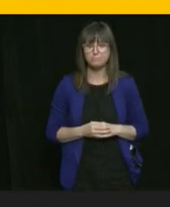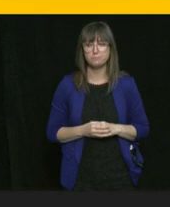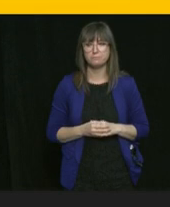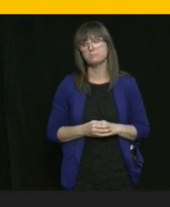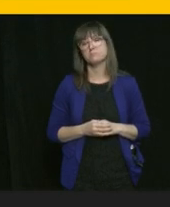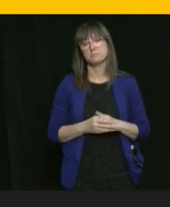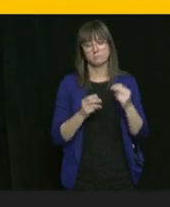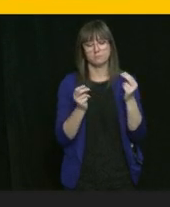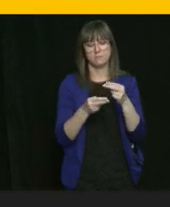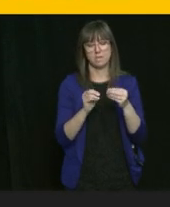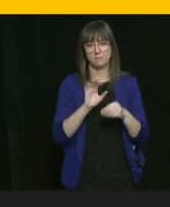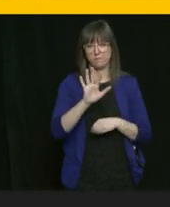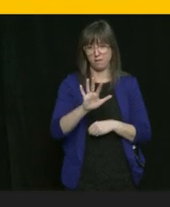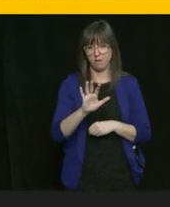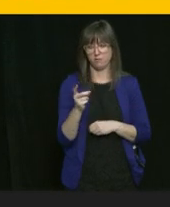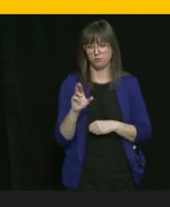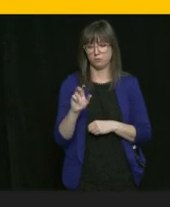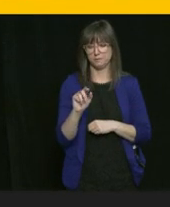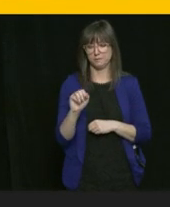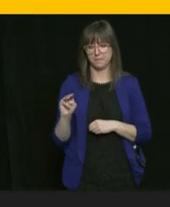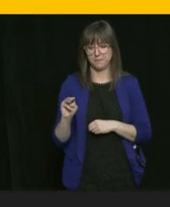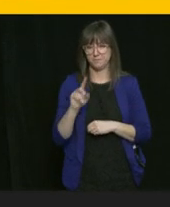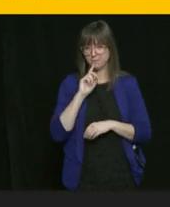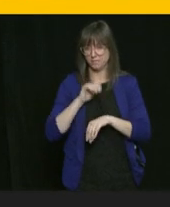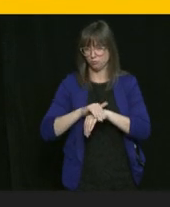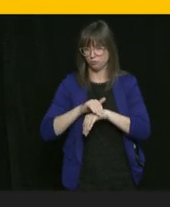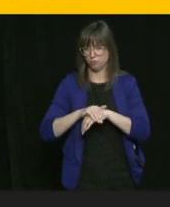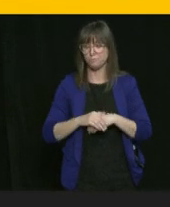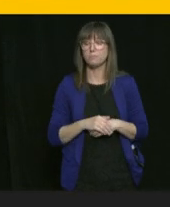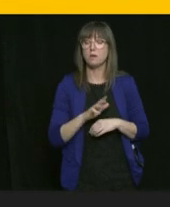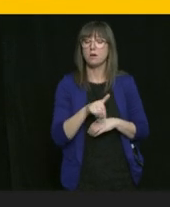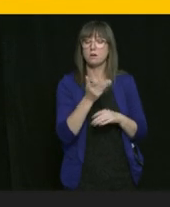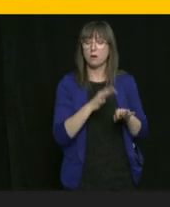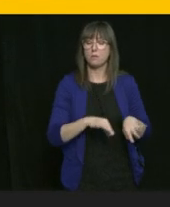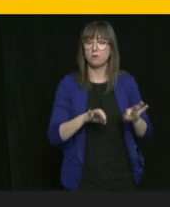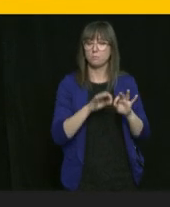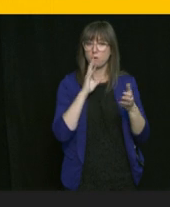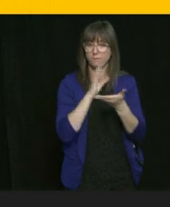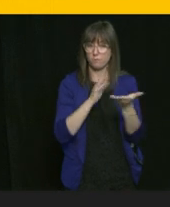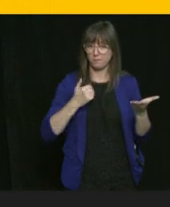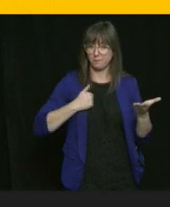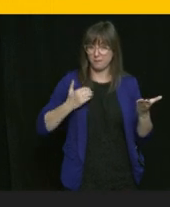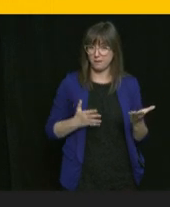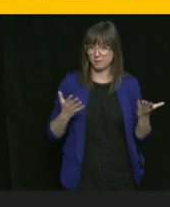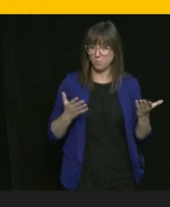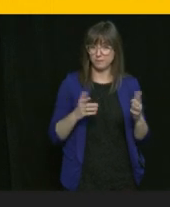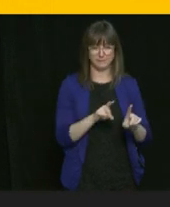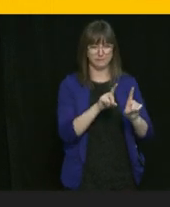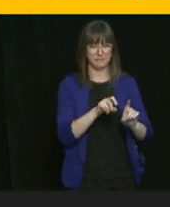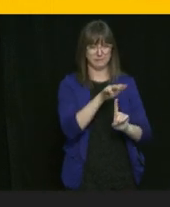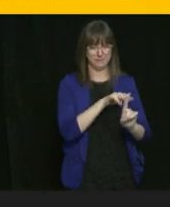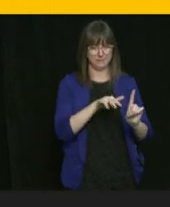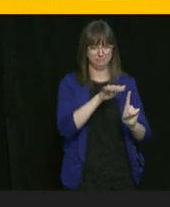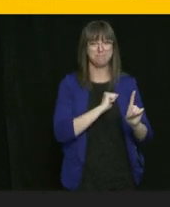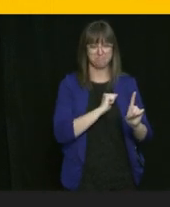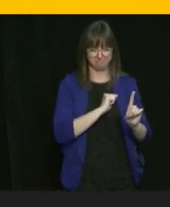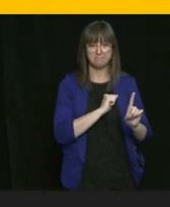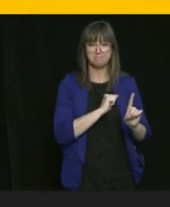Slide five. Another important indicator for Canadians relate to testing. Both the number of people